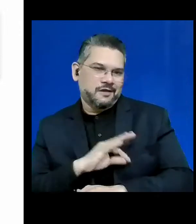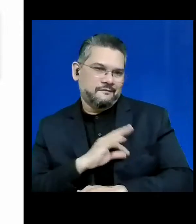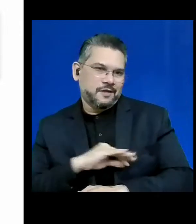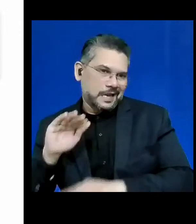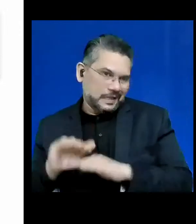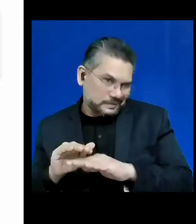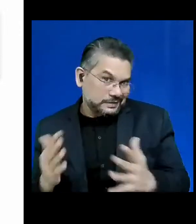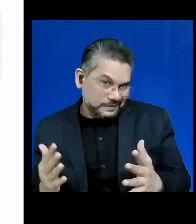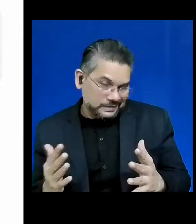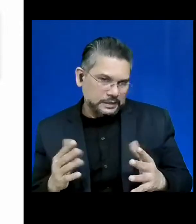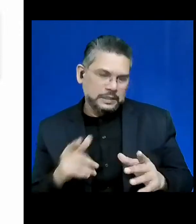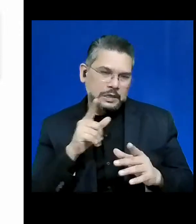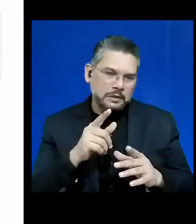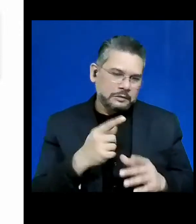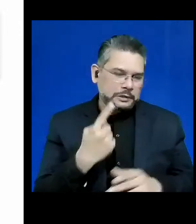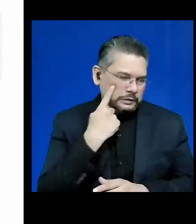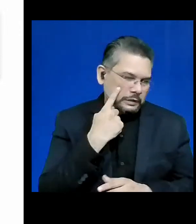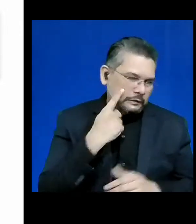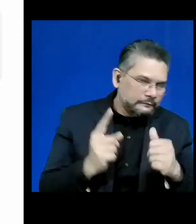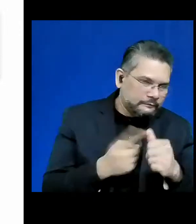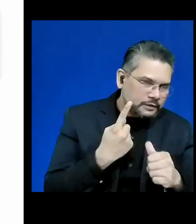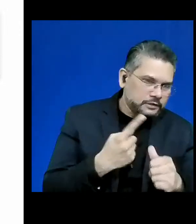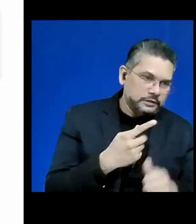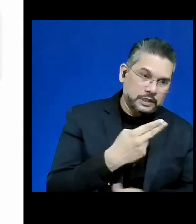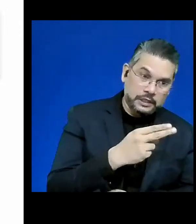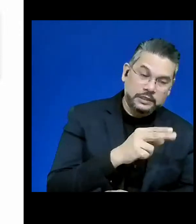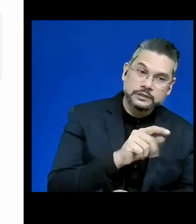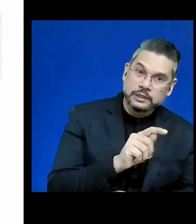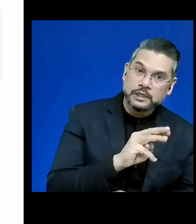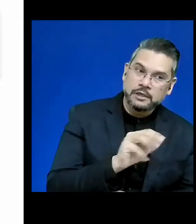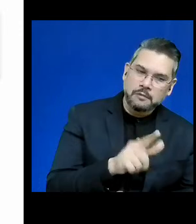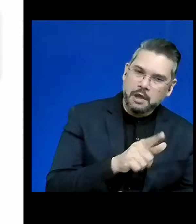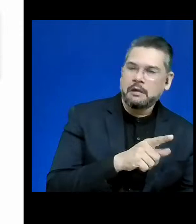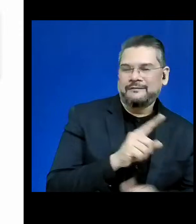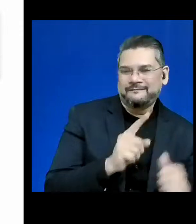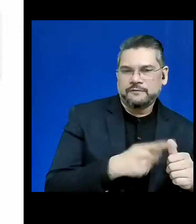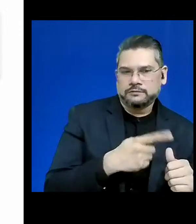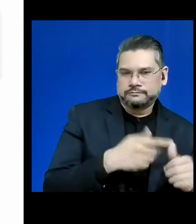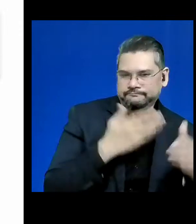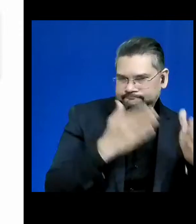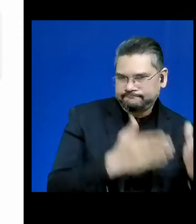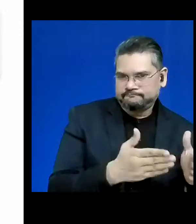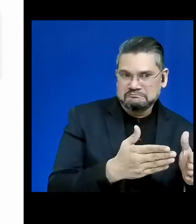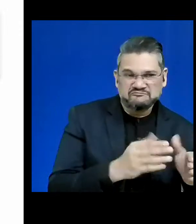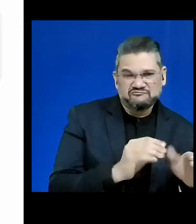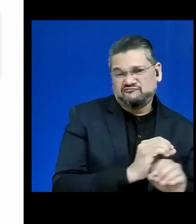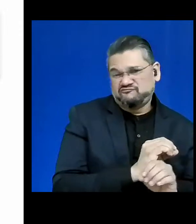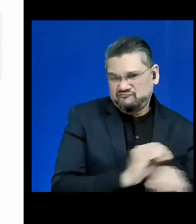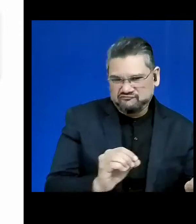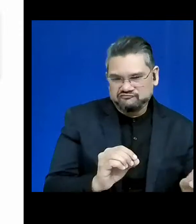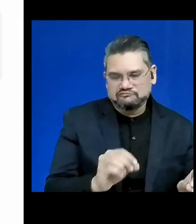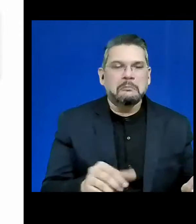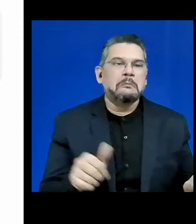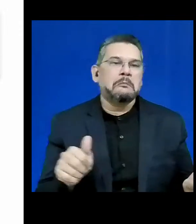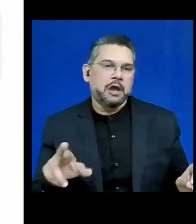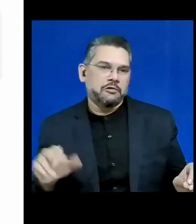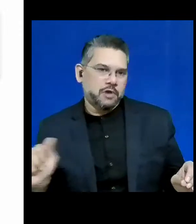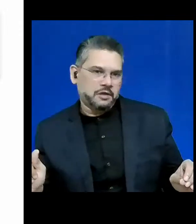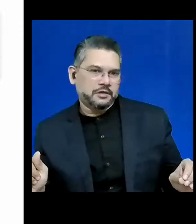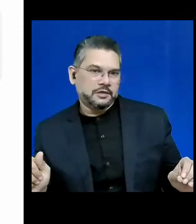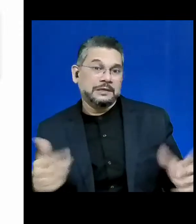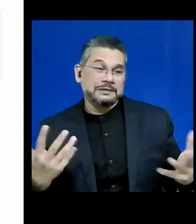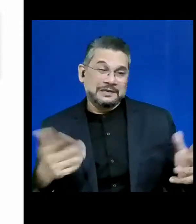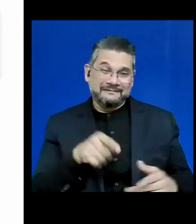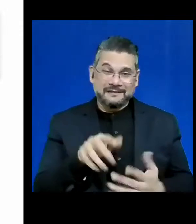So try to build native HTML elements. If you're working on a complex